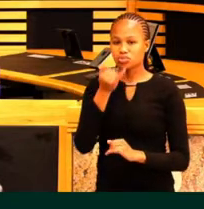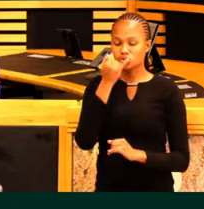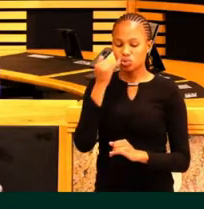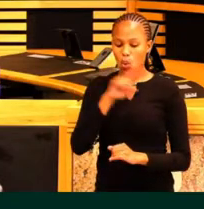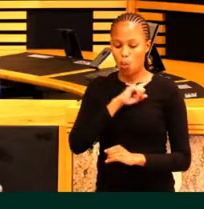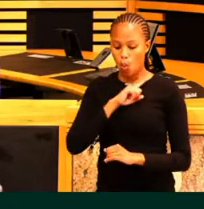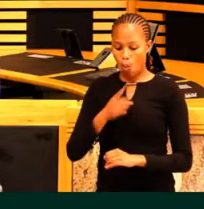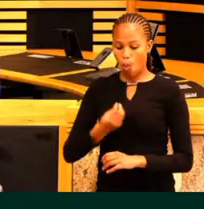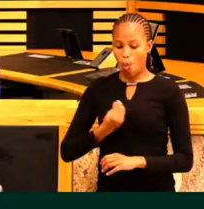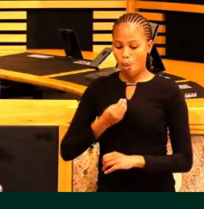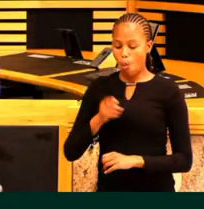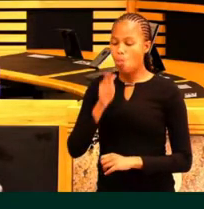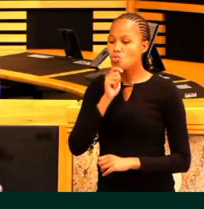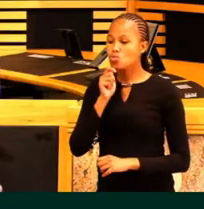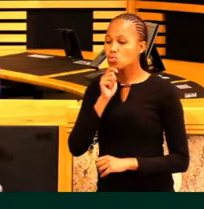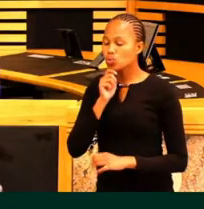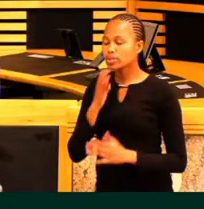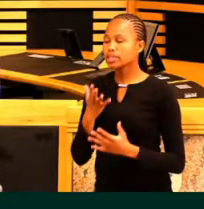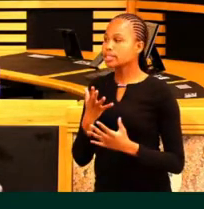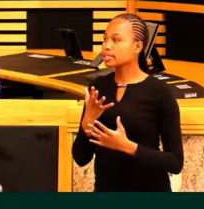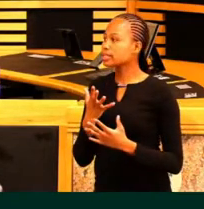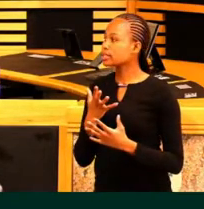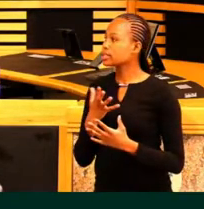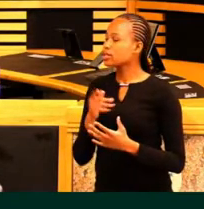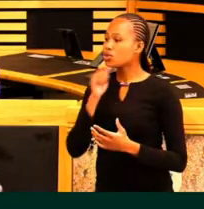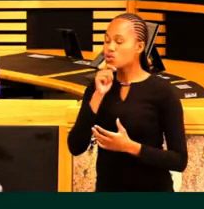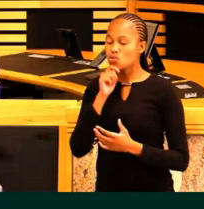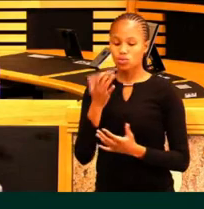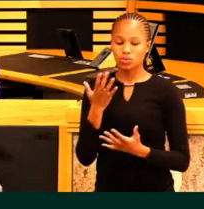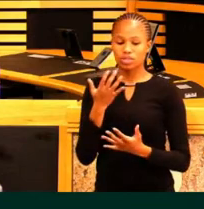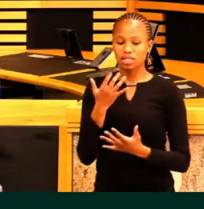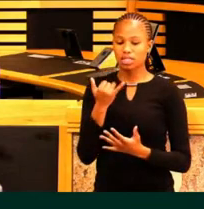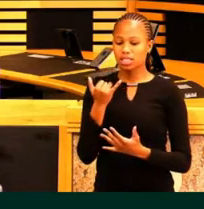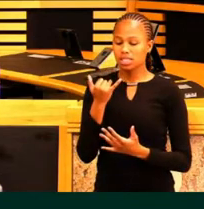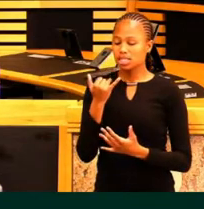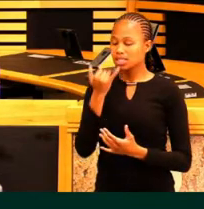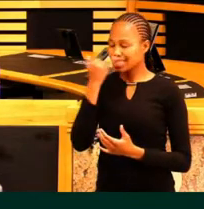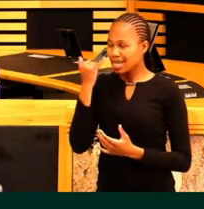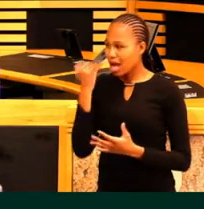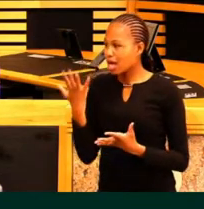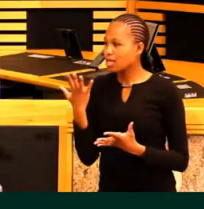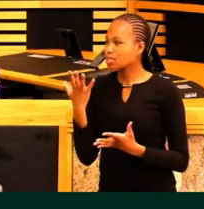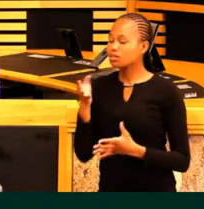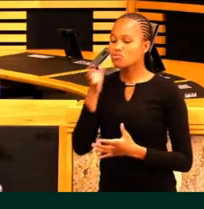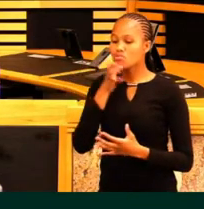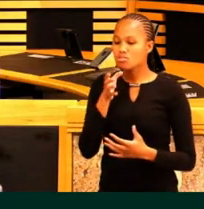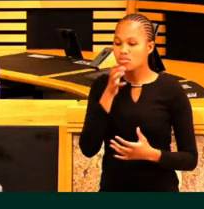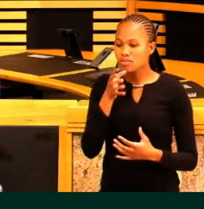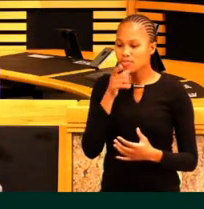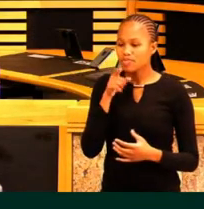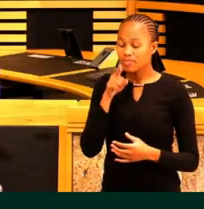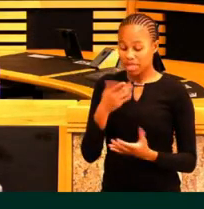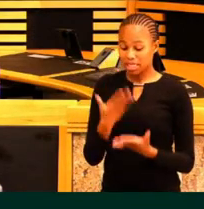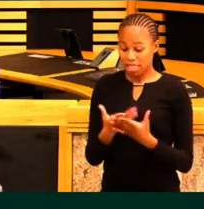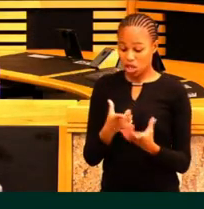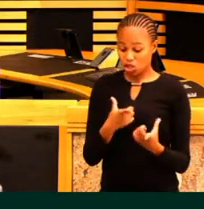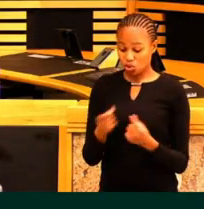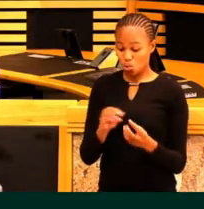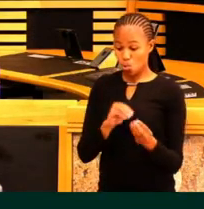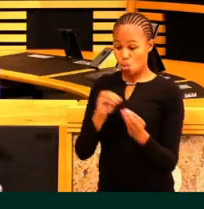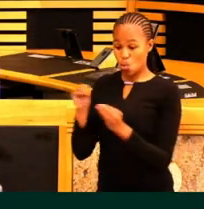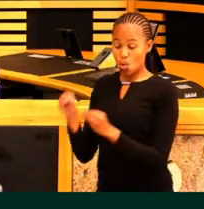uses um the youth uses drugs and the use of drugs and alcohol results in crime rate